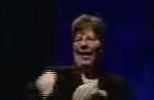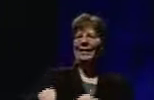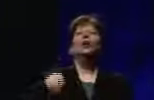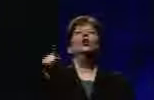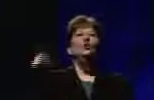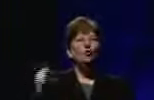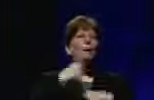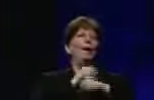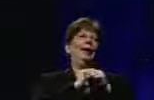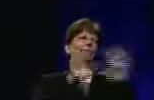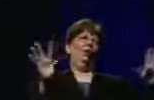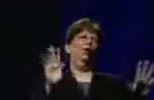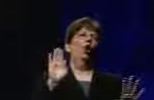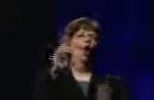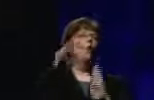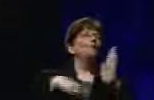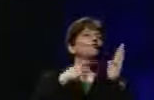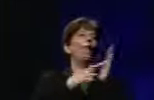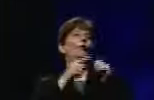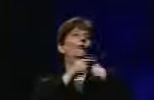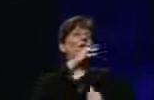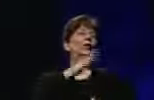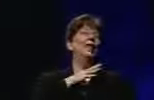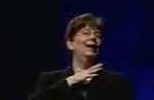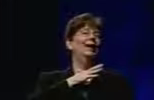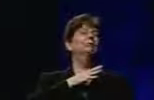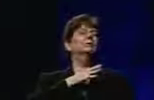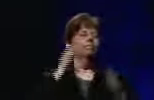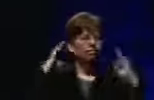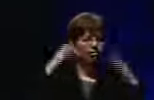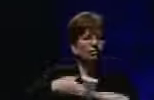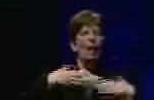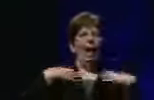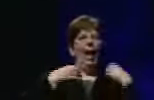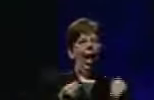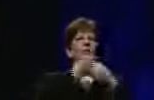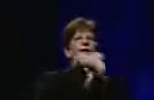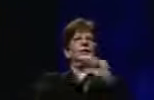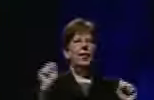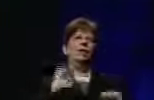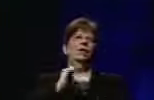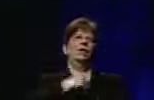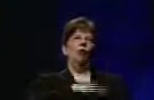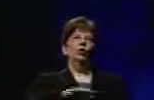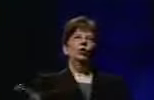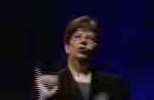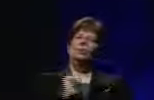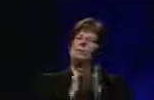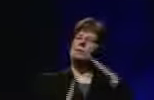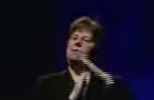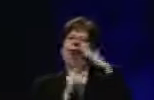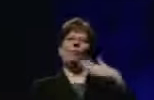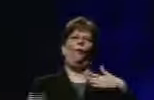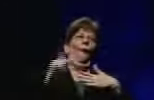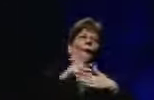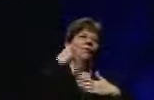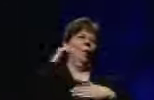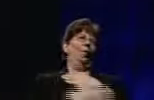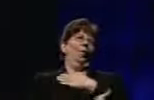it clear that her role as First Lady would be about the health and safety of our children being a top priority for this